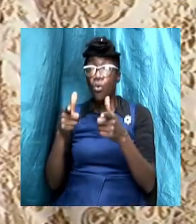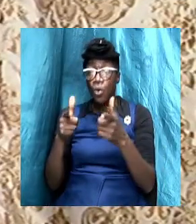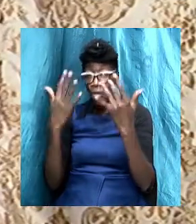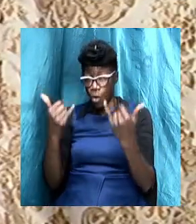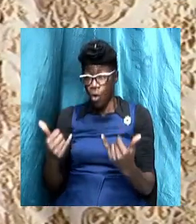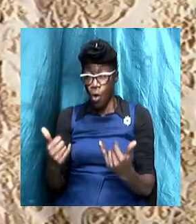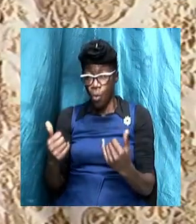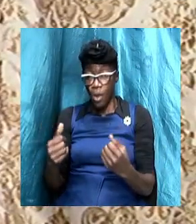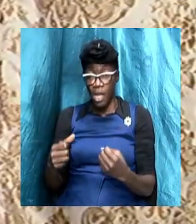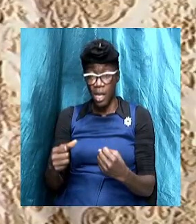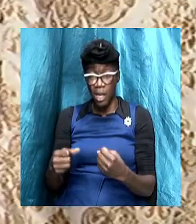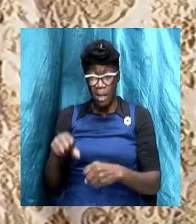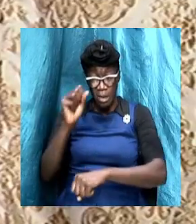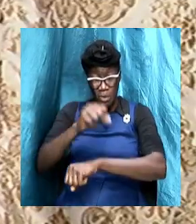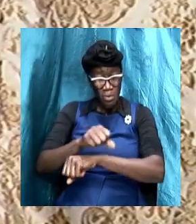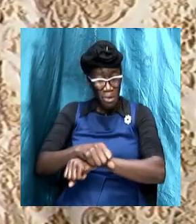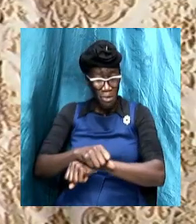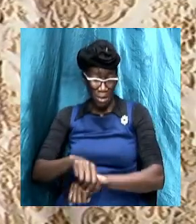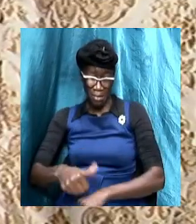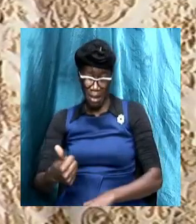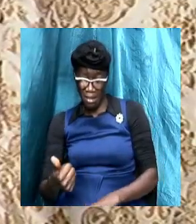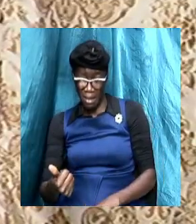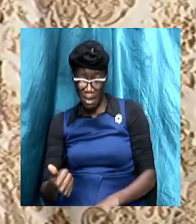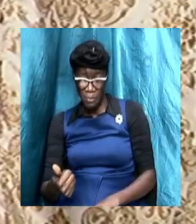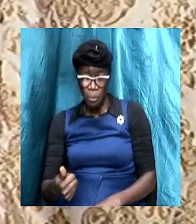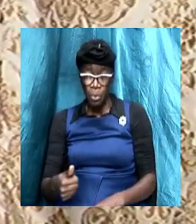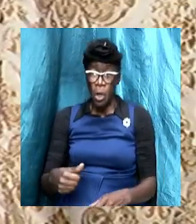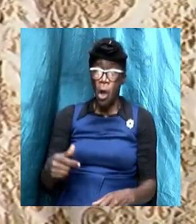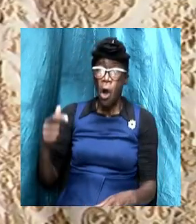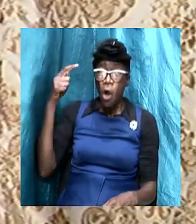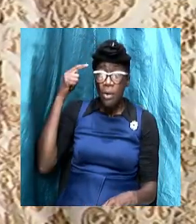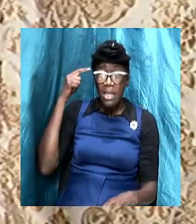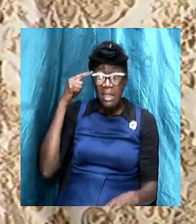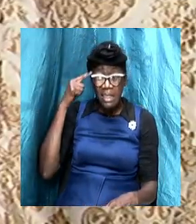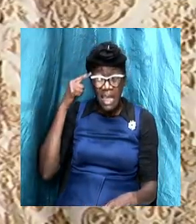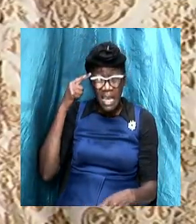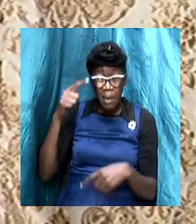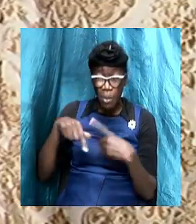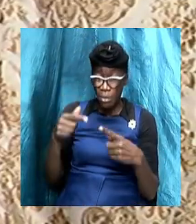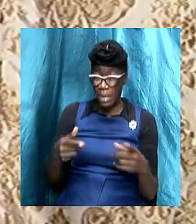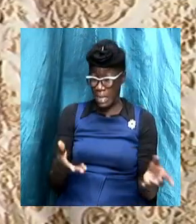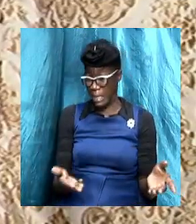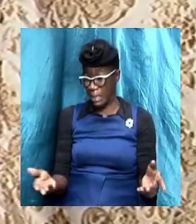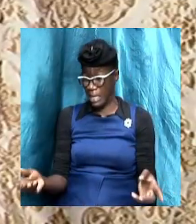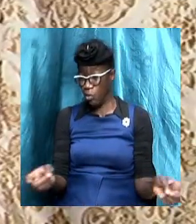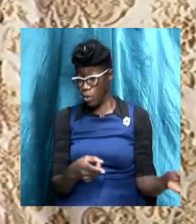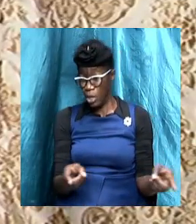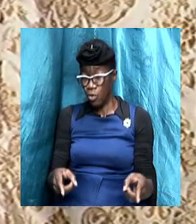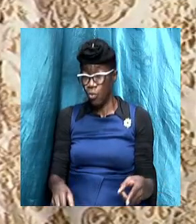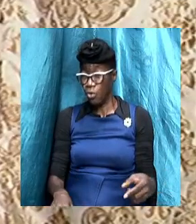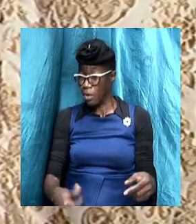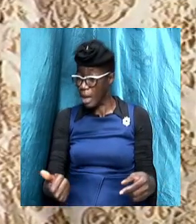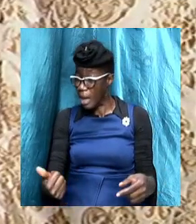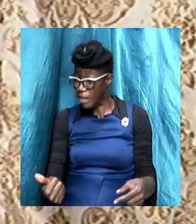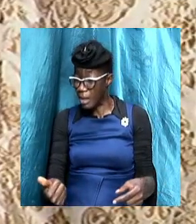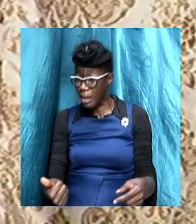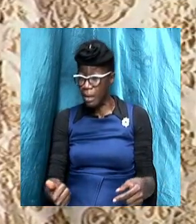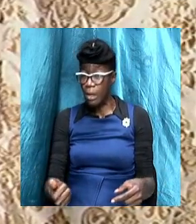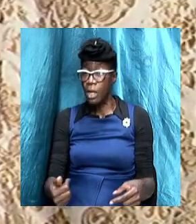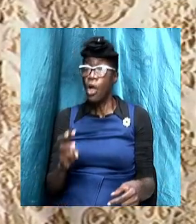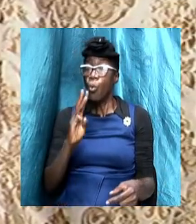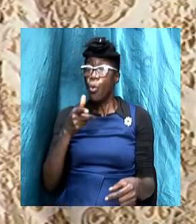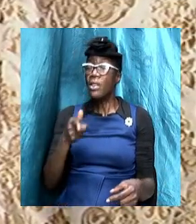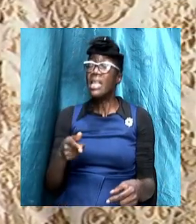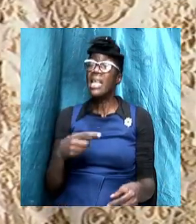each other, when they look at how we think of each other, when they look at the things that we do to each other, would they say that this is